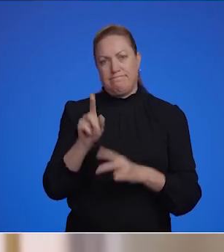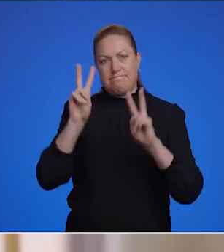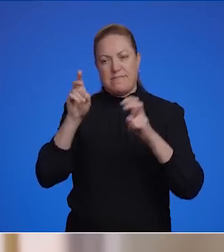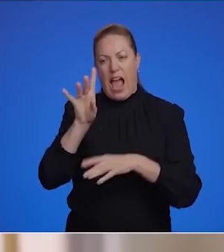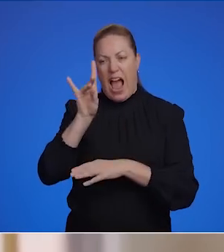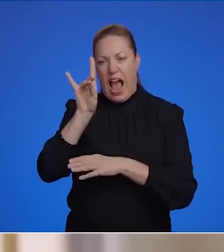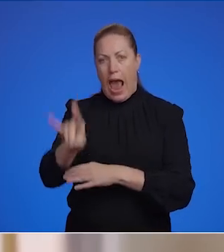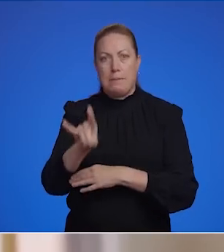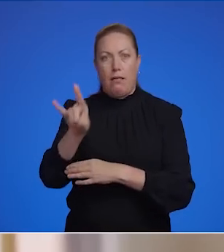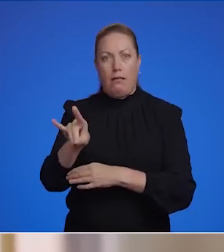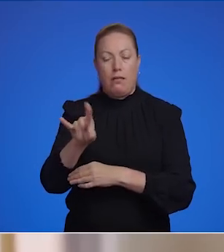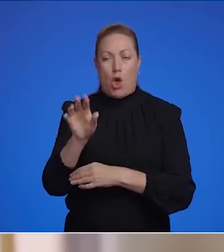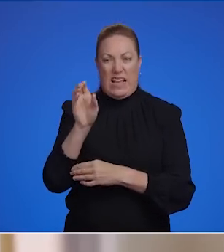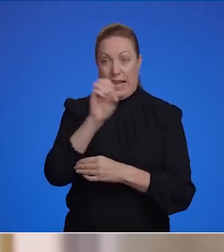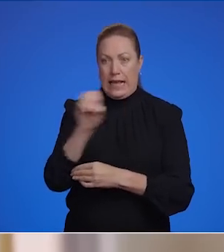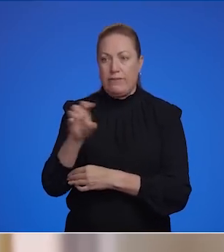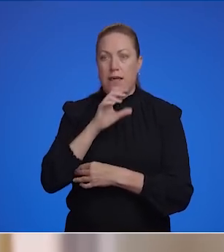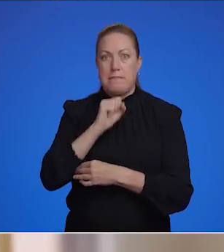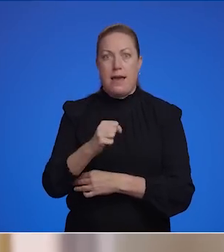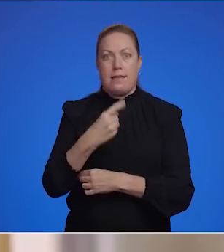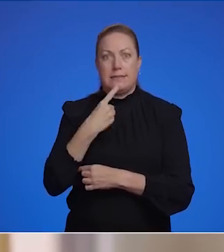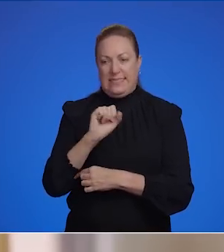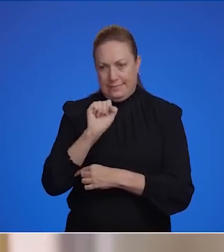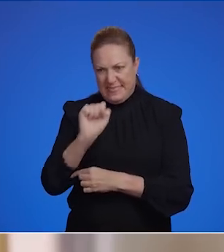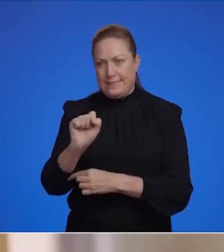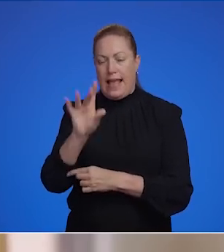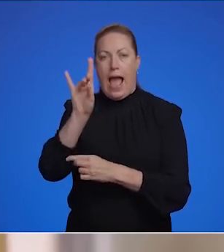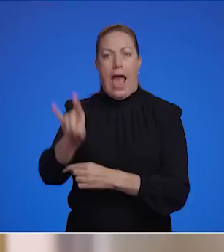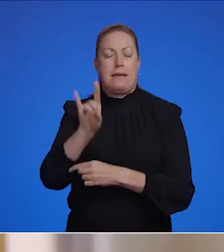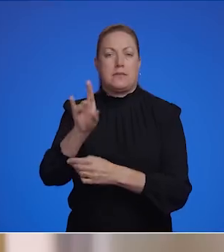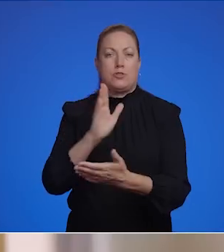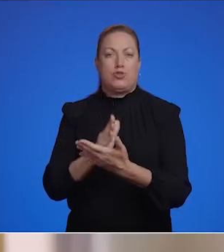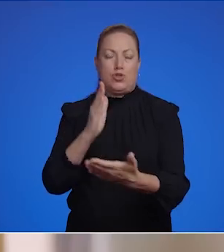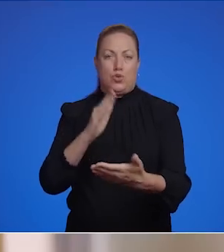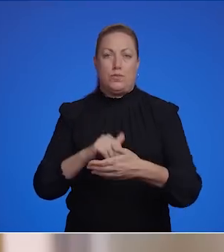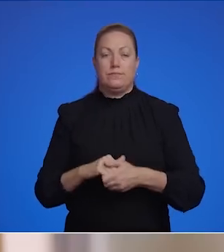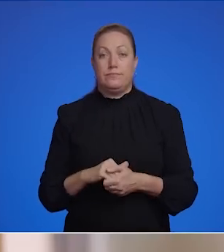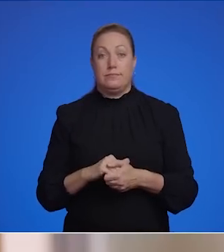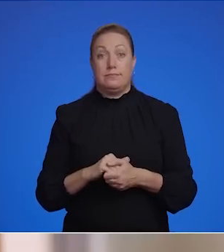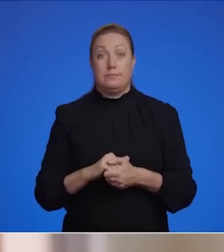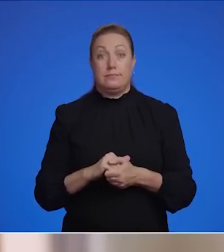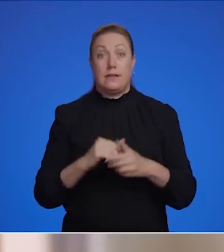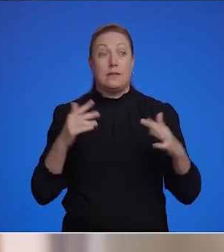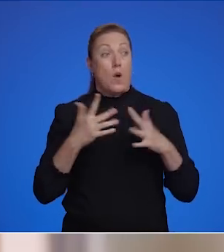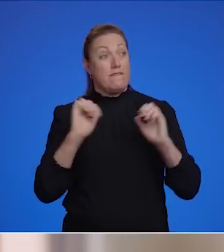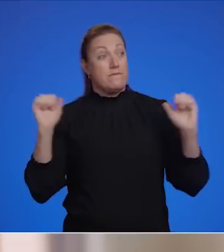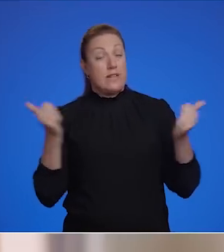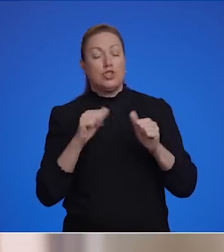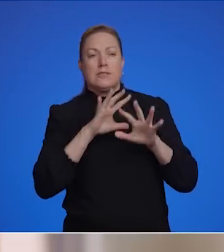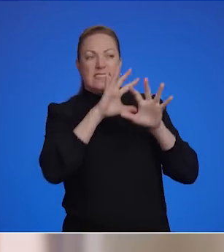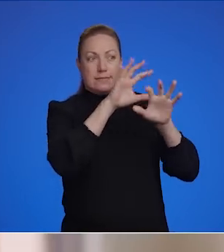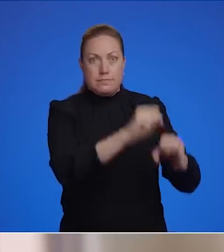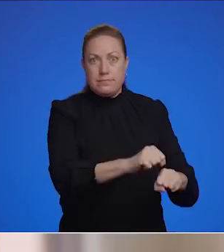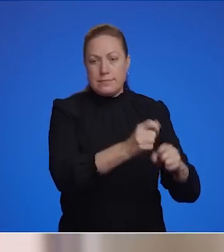animal. A year after the war was ended, Höss was captured in Germany and tried for war crimes. He was sentenced